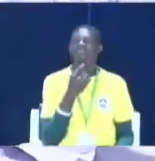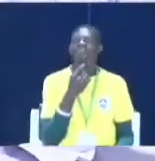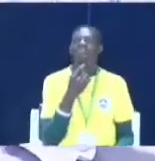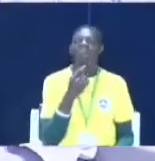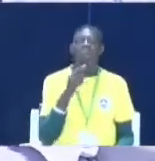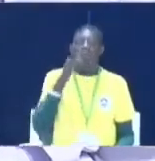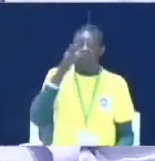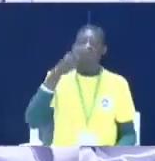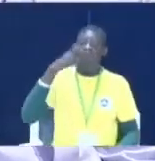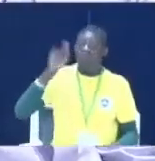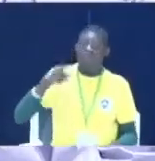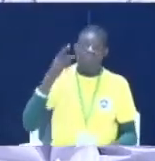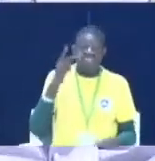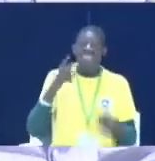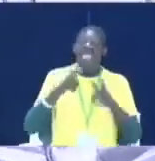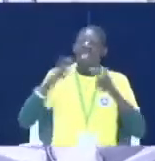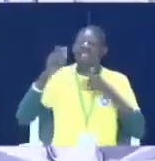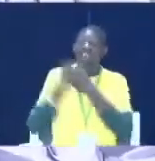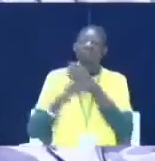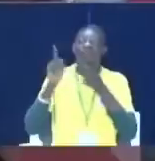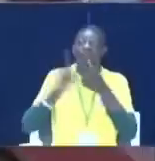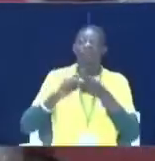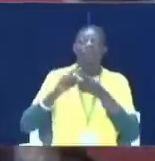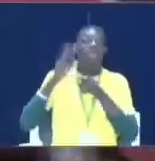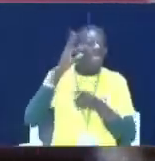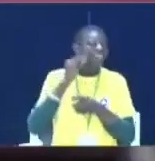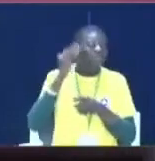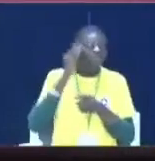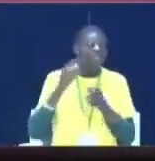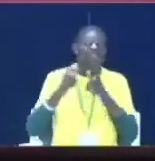You must see enlargement to experience enlargement.